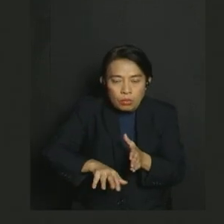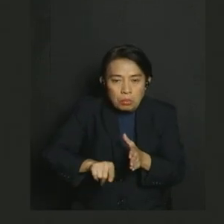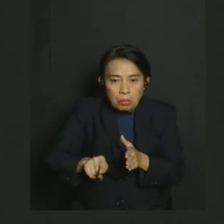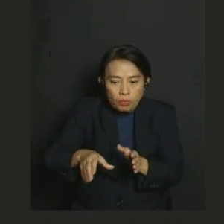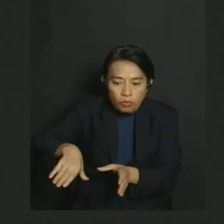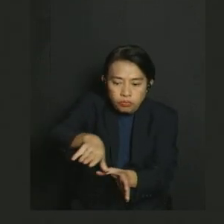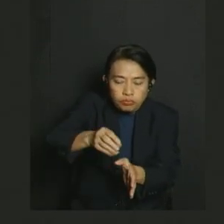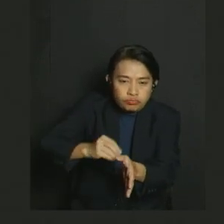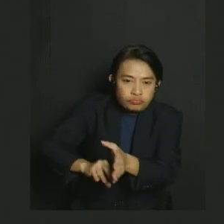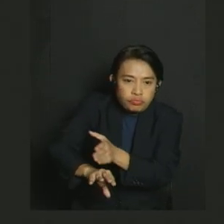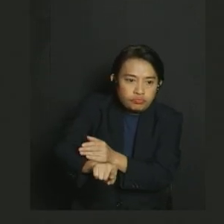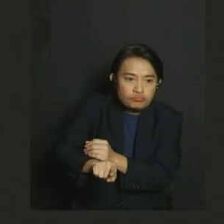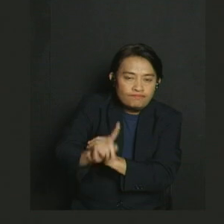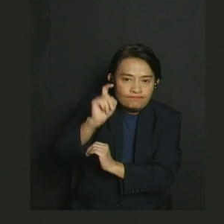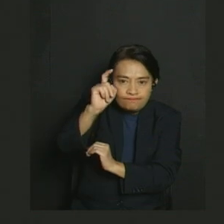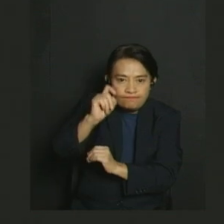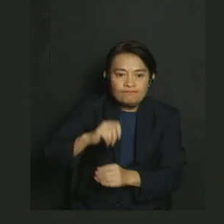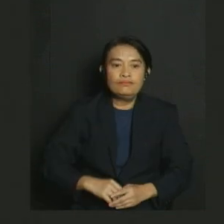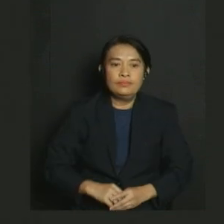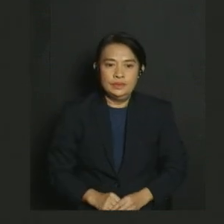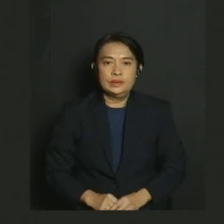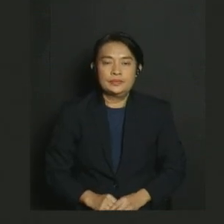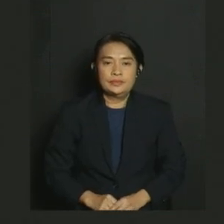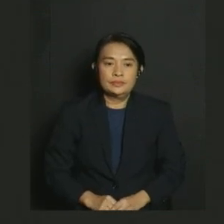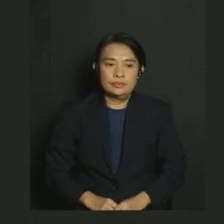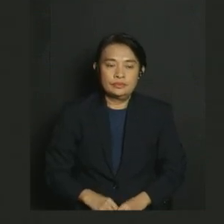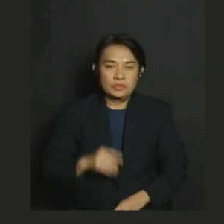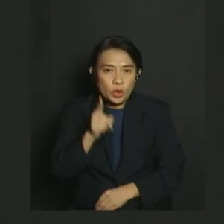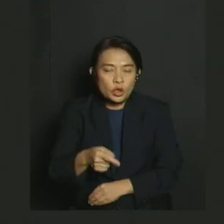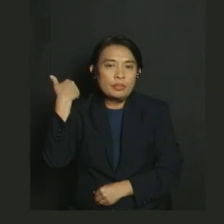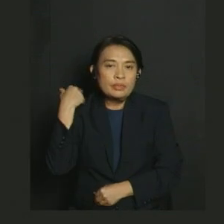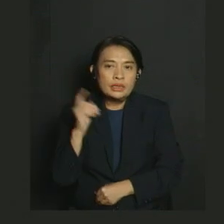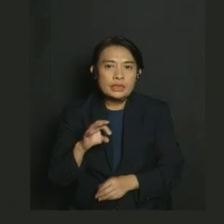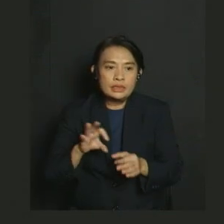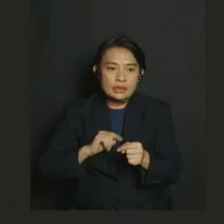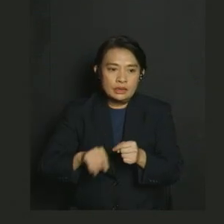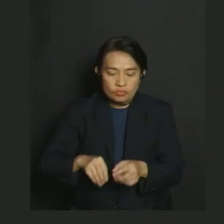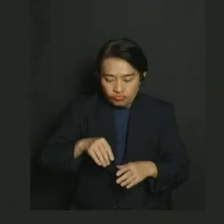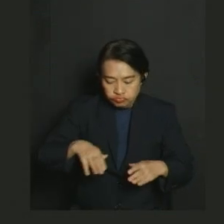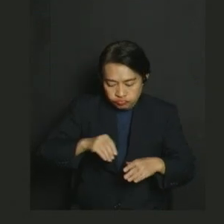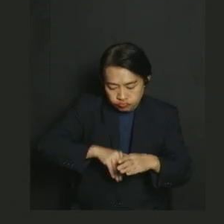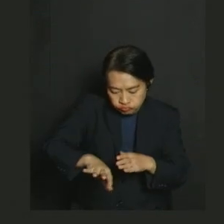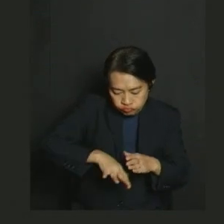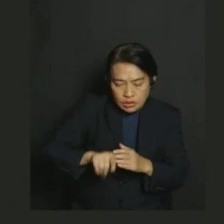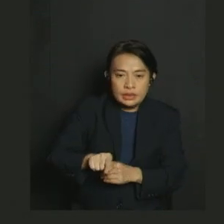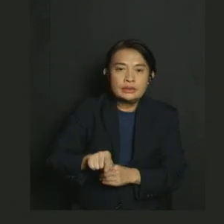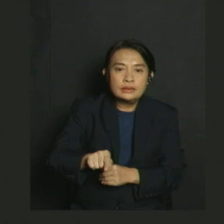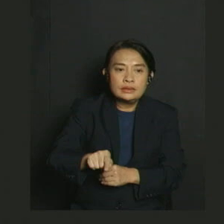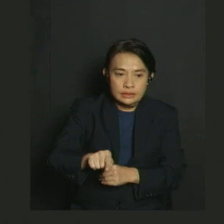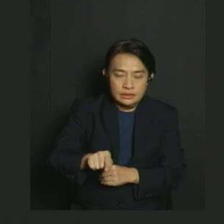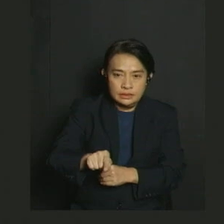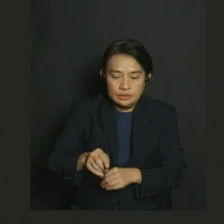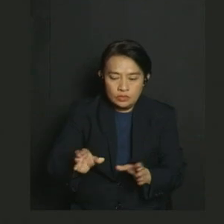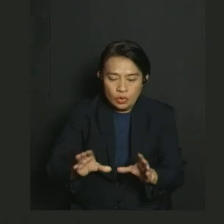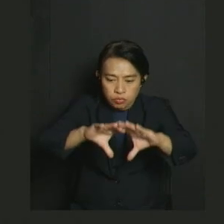drain, and then the drain go to the tunnel, and the tunnel go to the river, right? So we need to ensure they have the proper